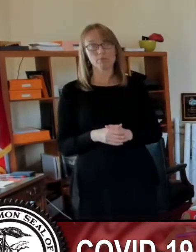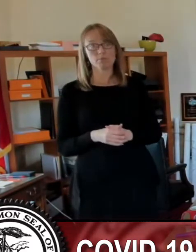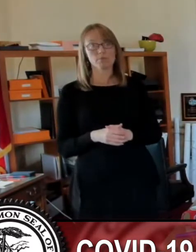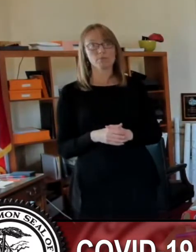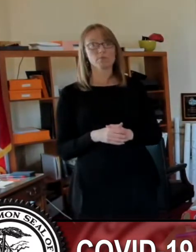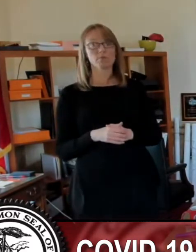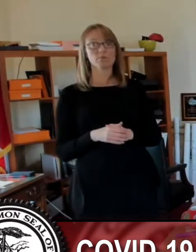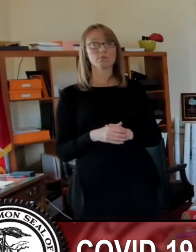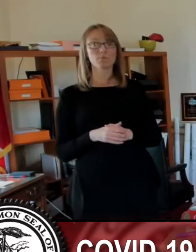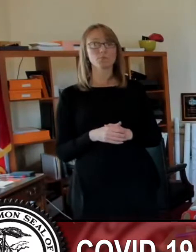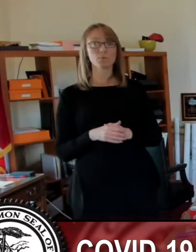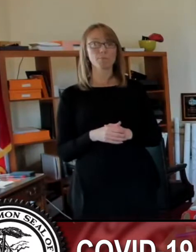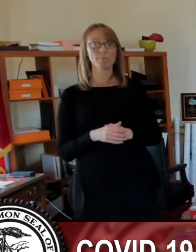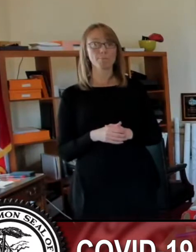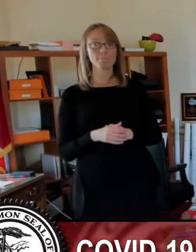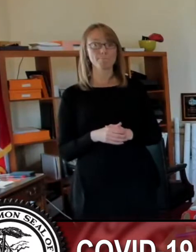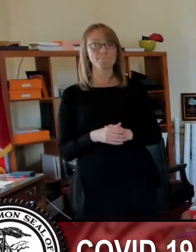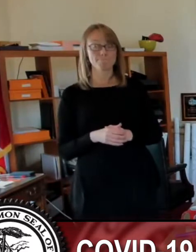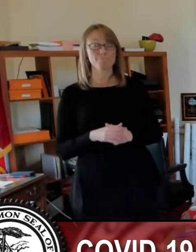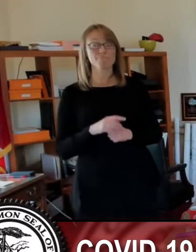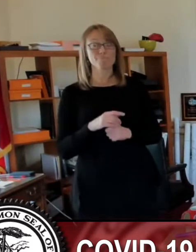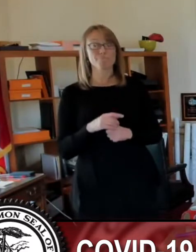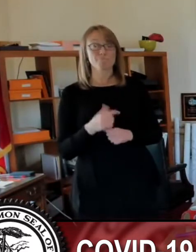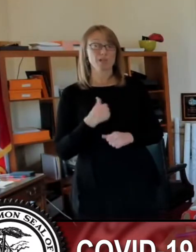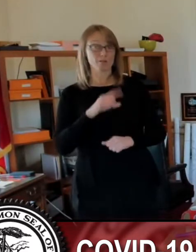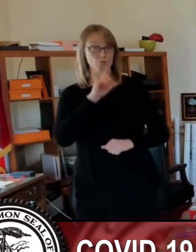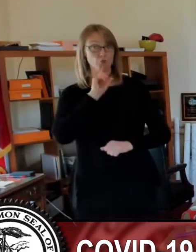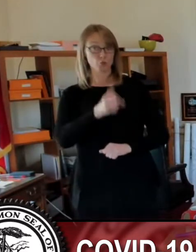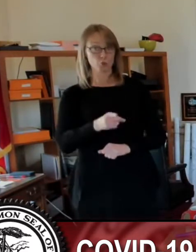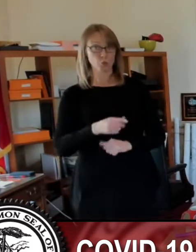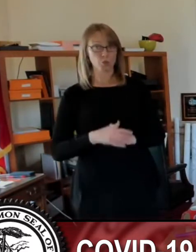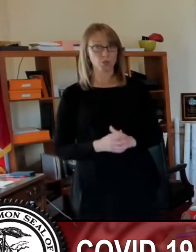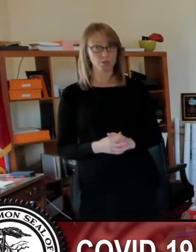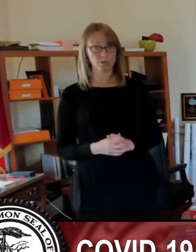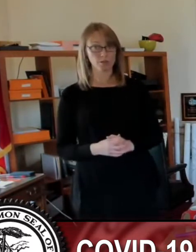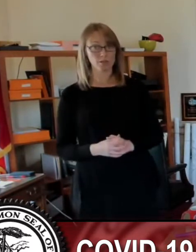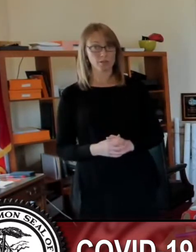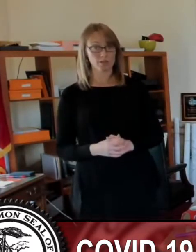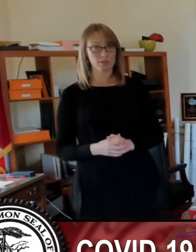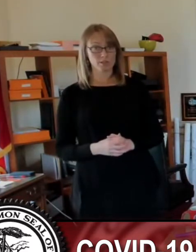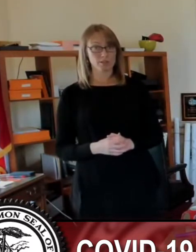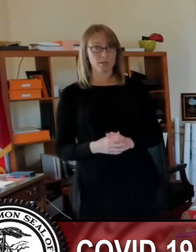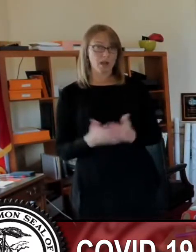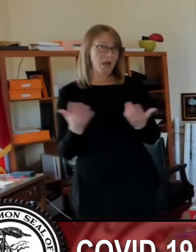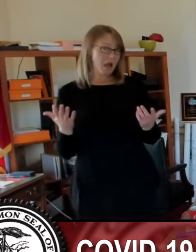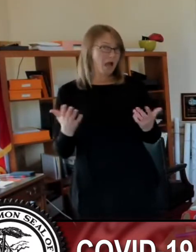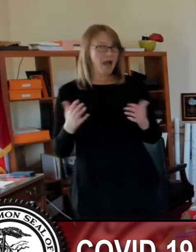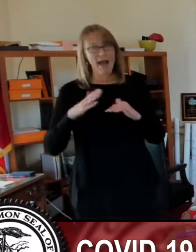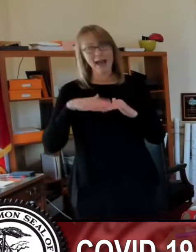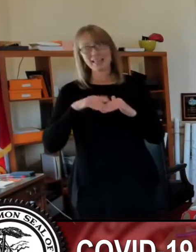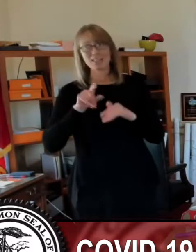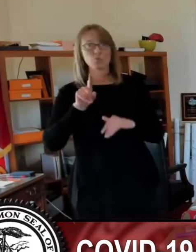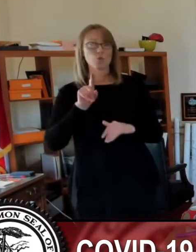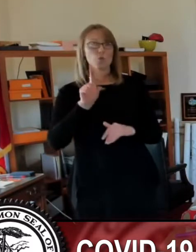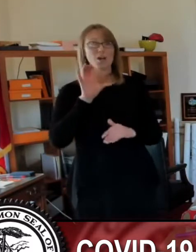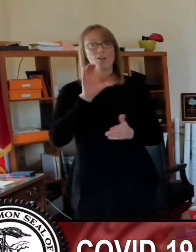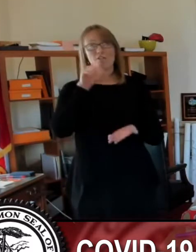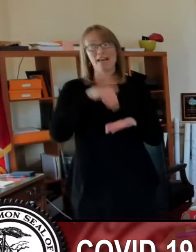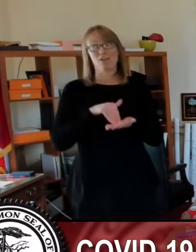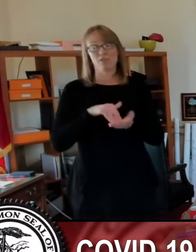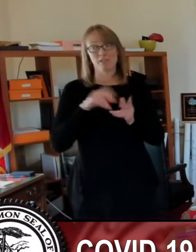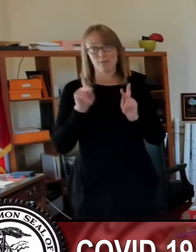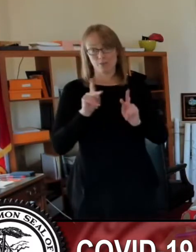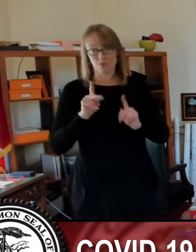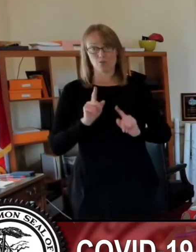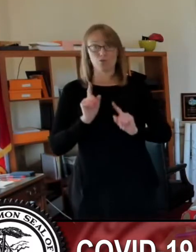So I'm sure that tomorrow there'll be at least 100,000 people probably